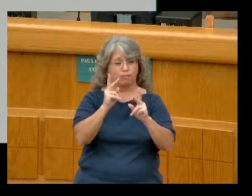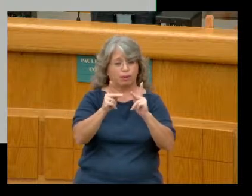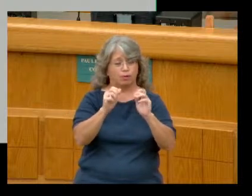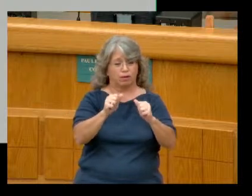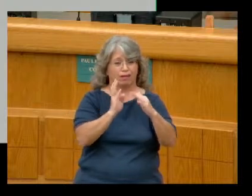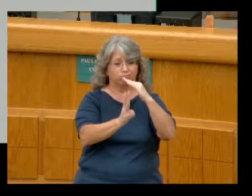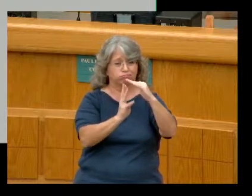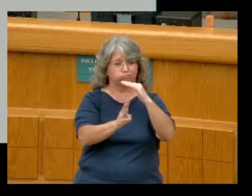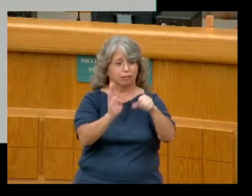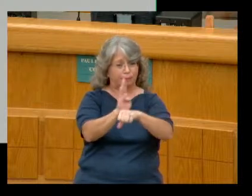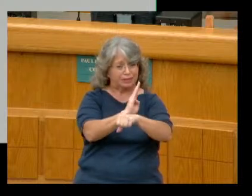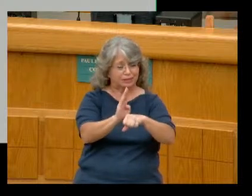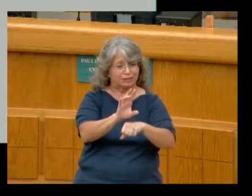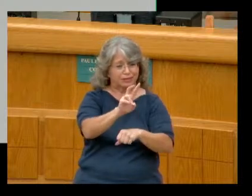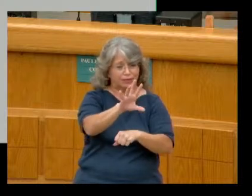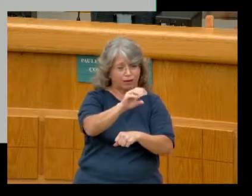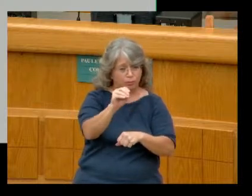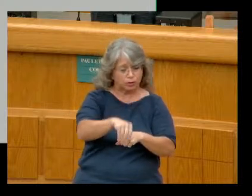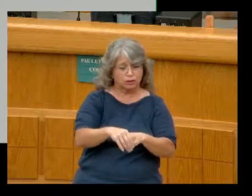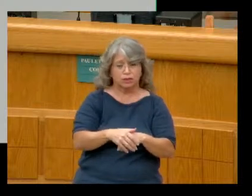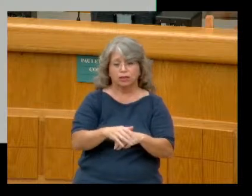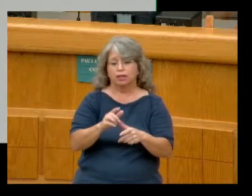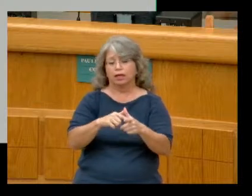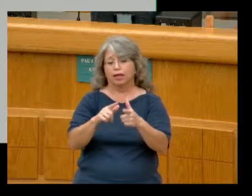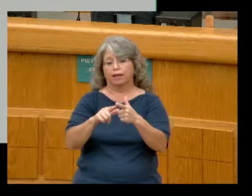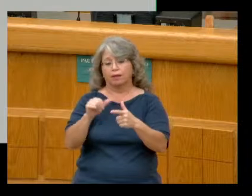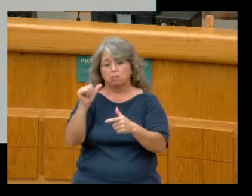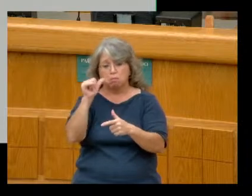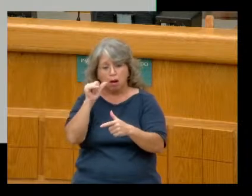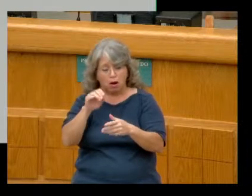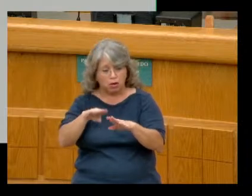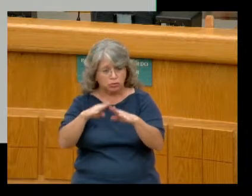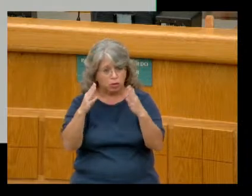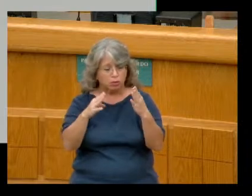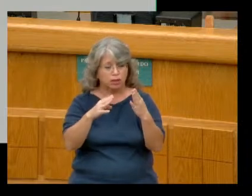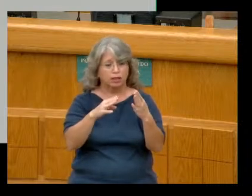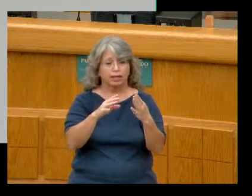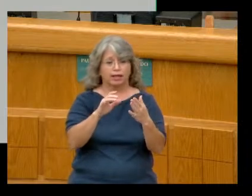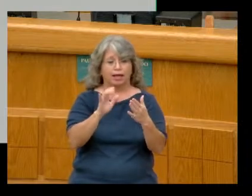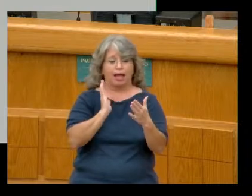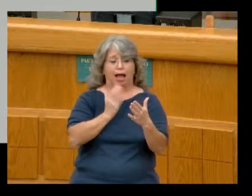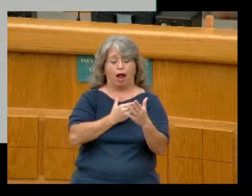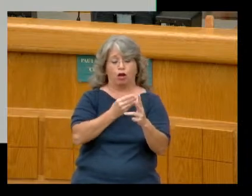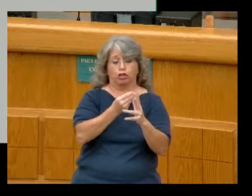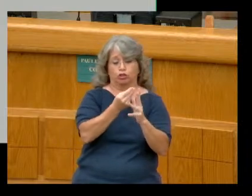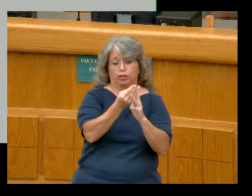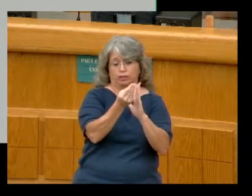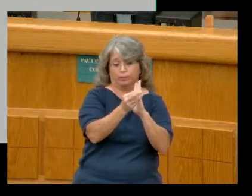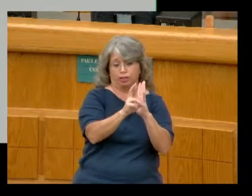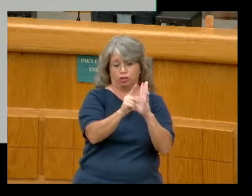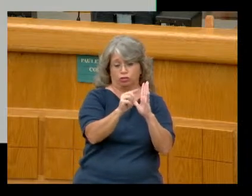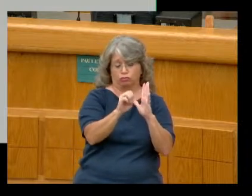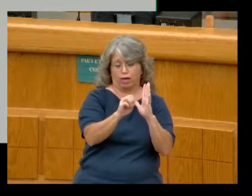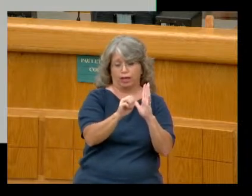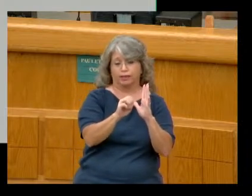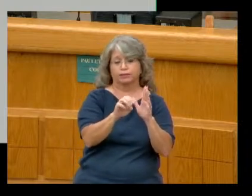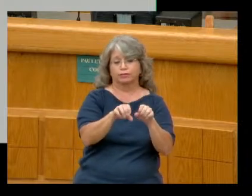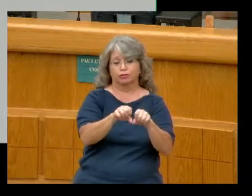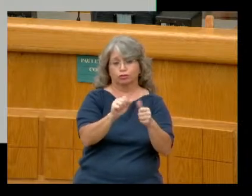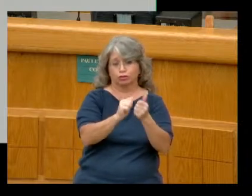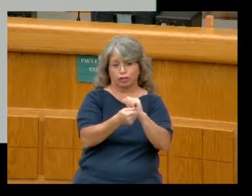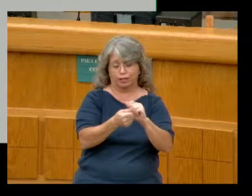to 50% capacity. Right around that time, our transmission rate changed from 0.9 to